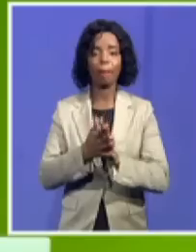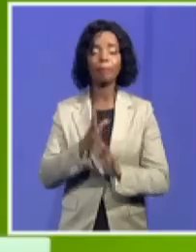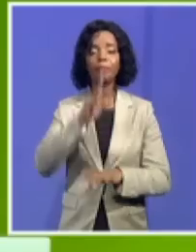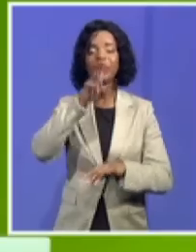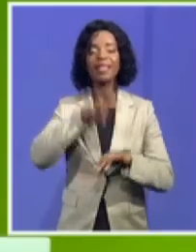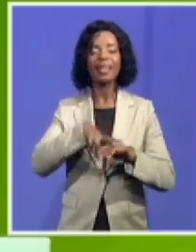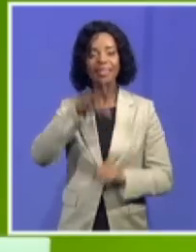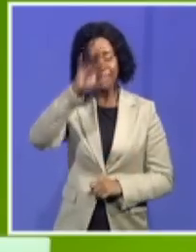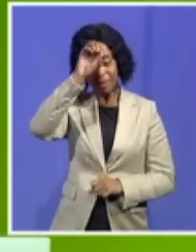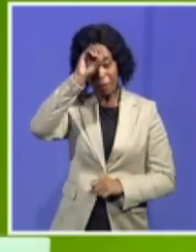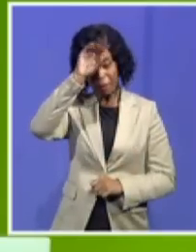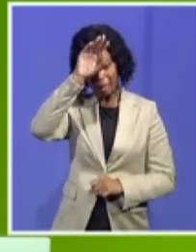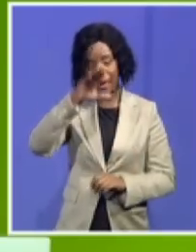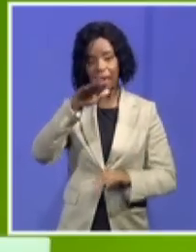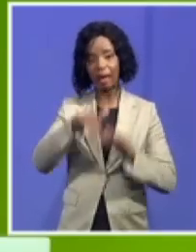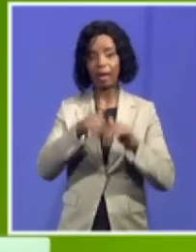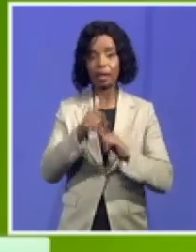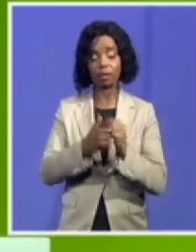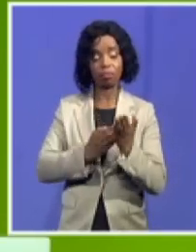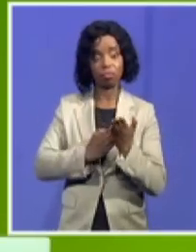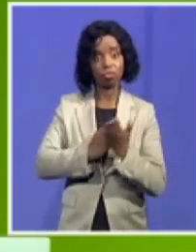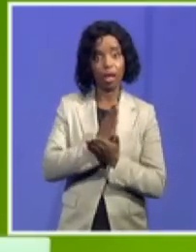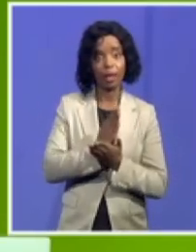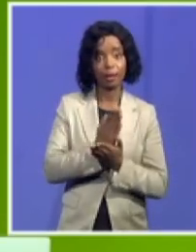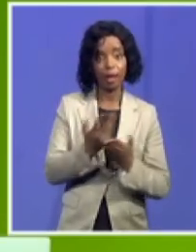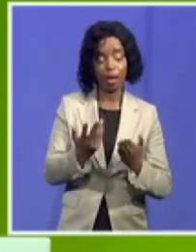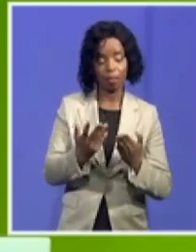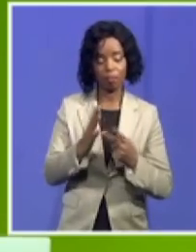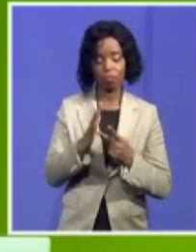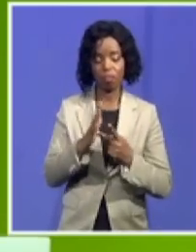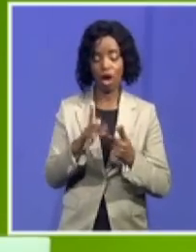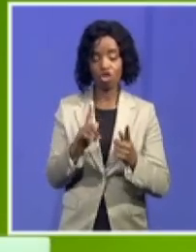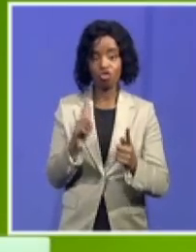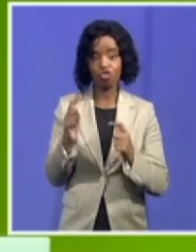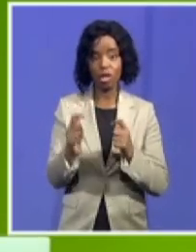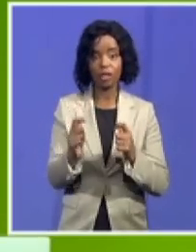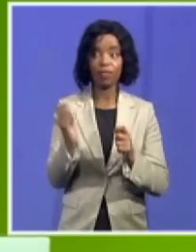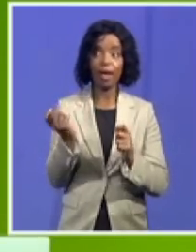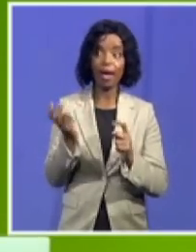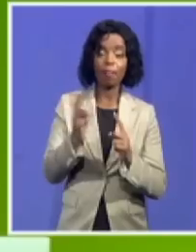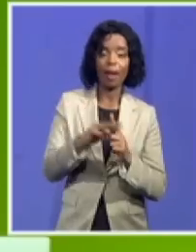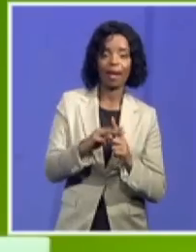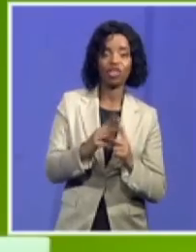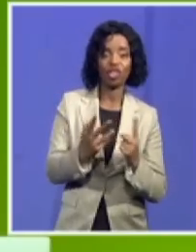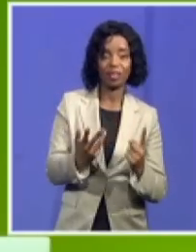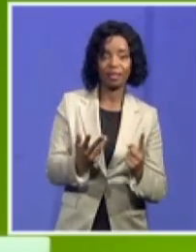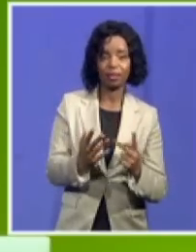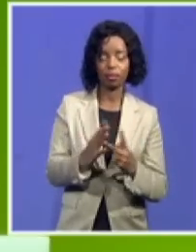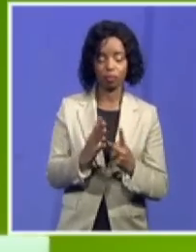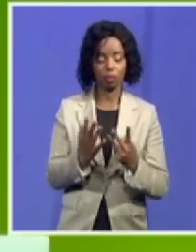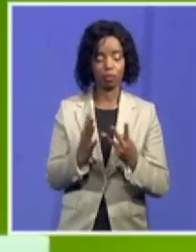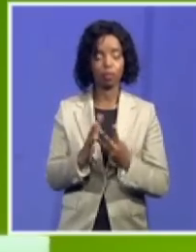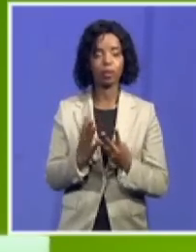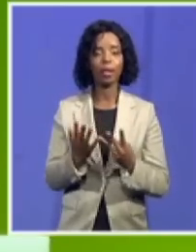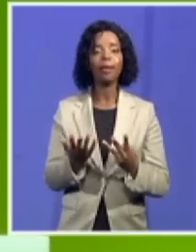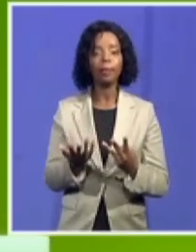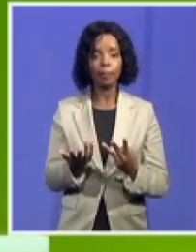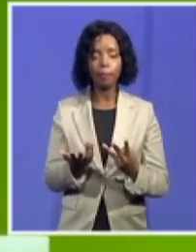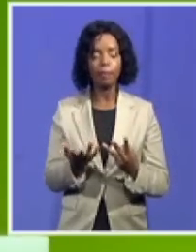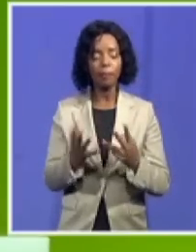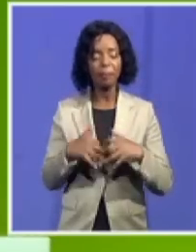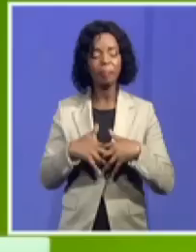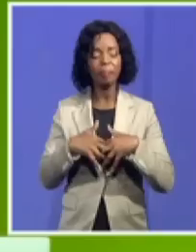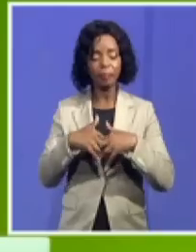rights and mineral rights transfer applications and put in place a modern and much